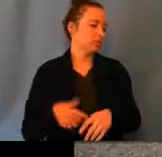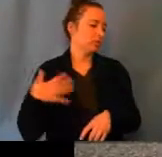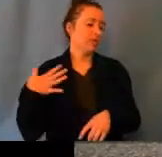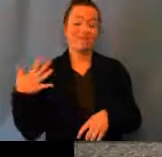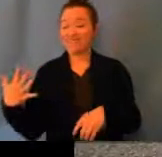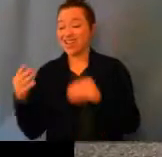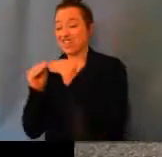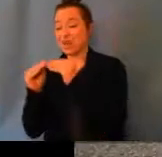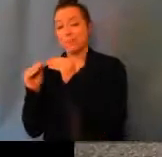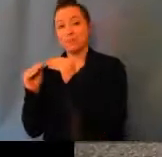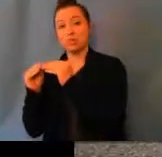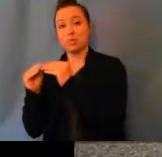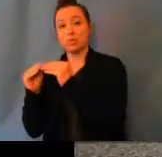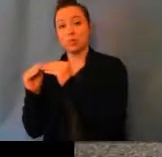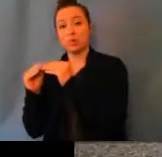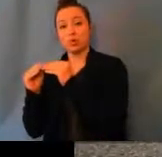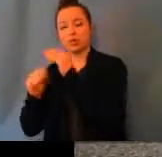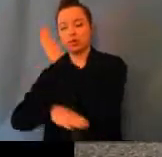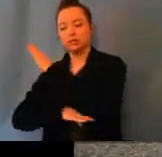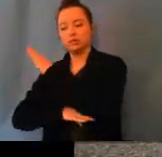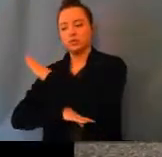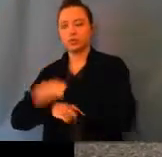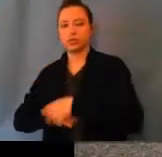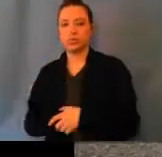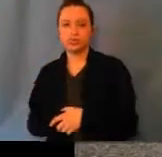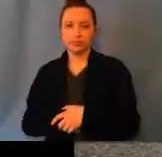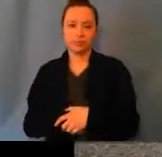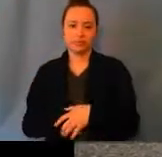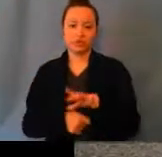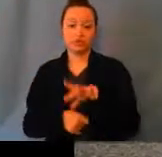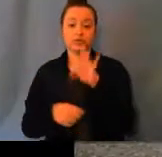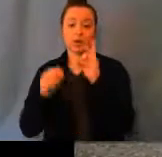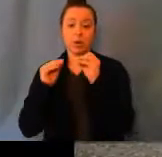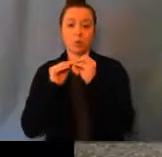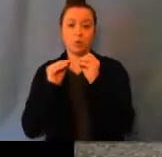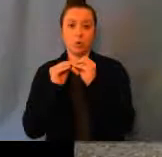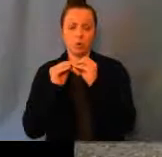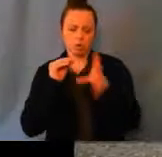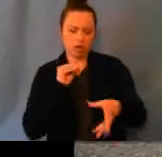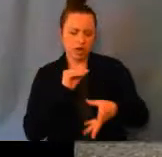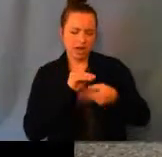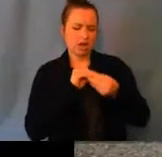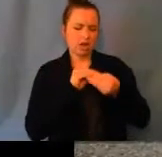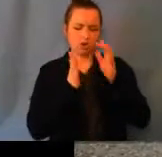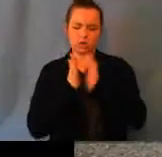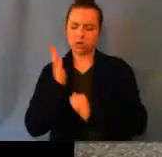5 more seashells this afternoon. She found more. Are we going to add or take away?